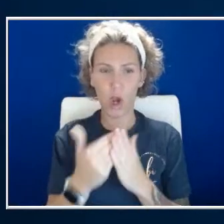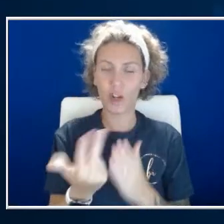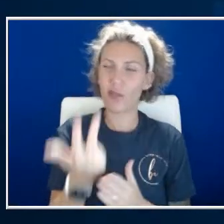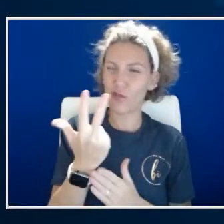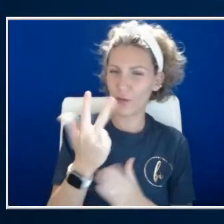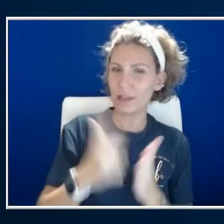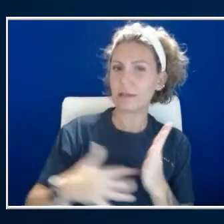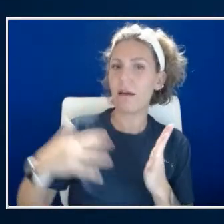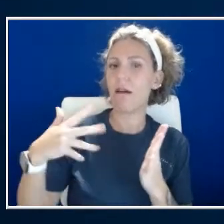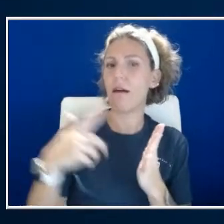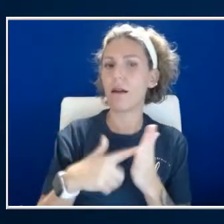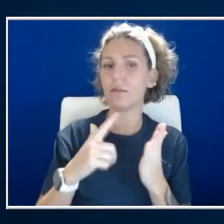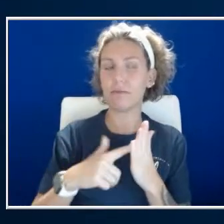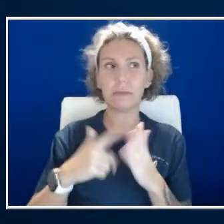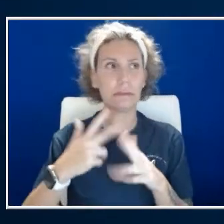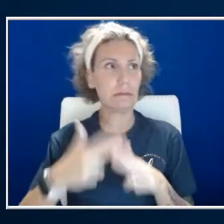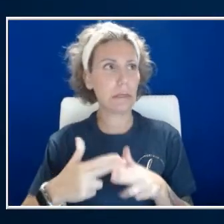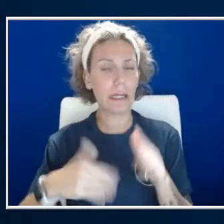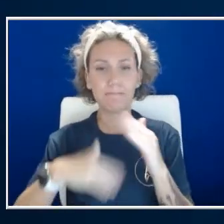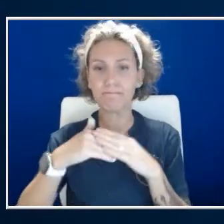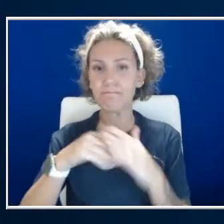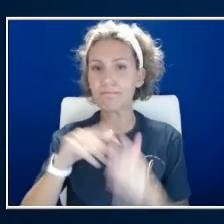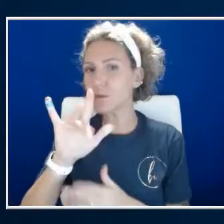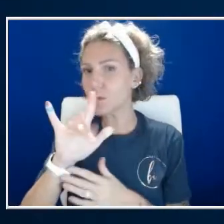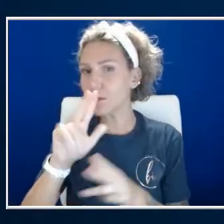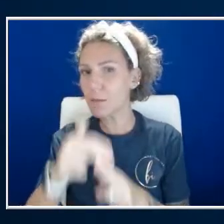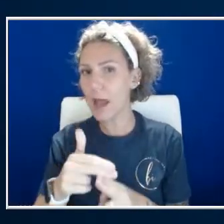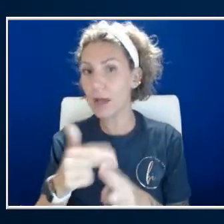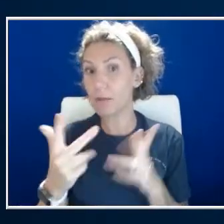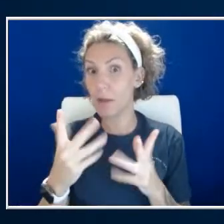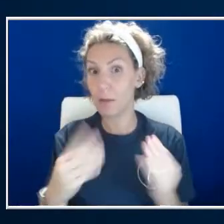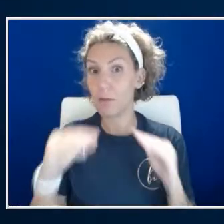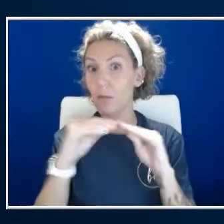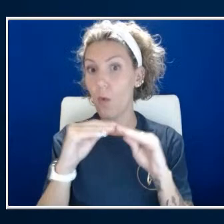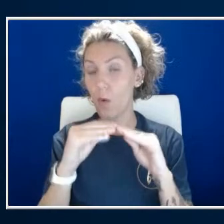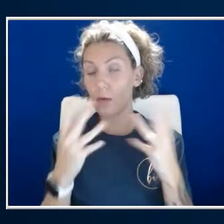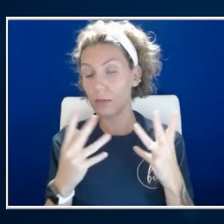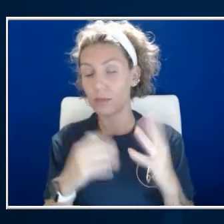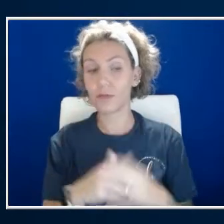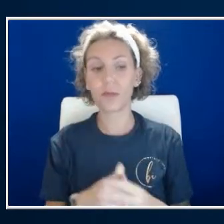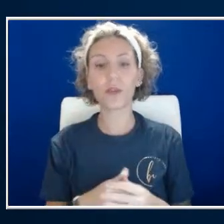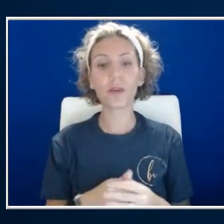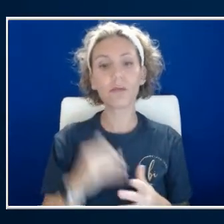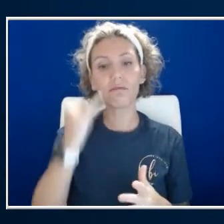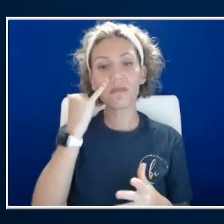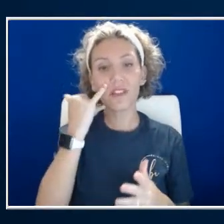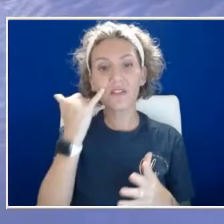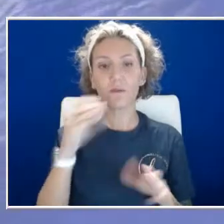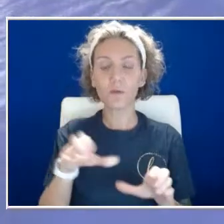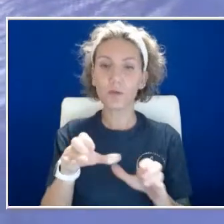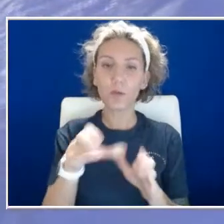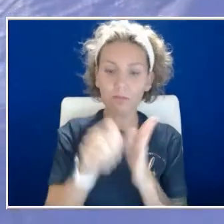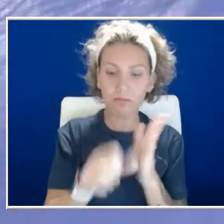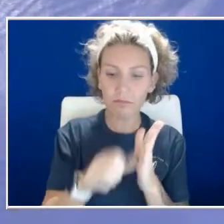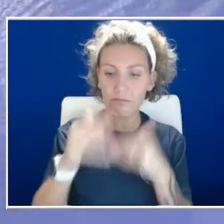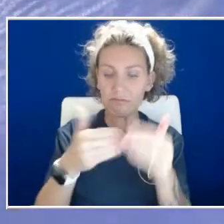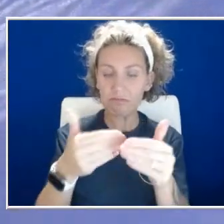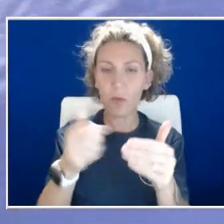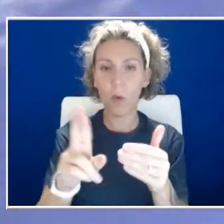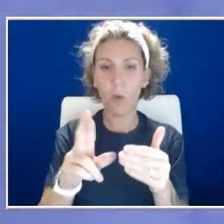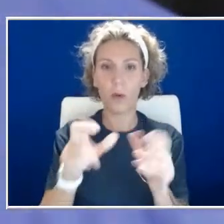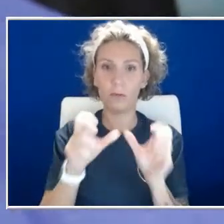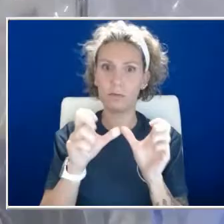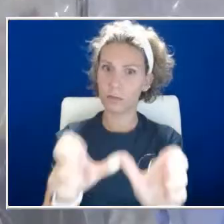up to 25 pounds, sometimes even more. So if you're going to be doing a procedure or a long surgery in the